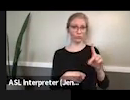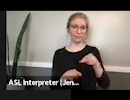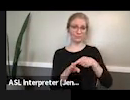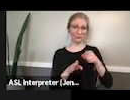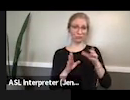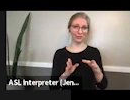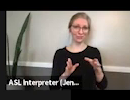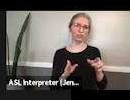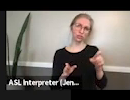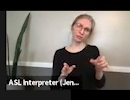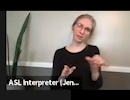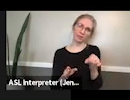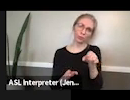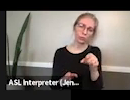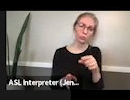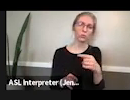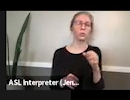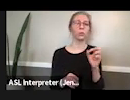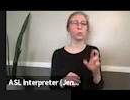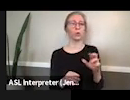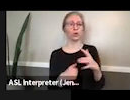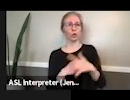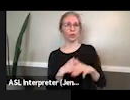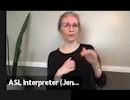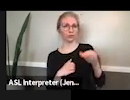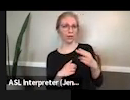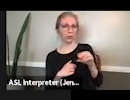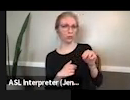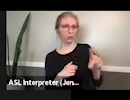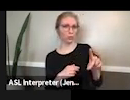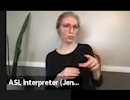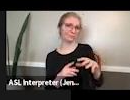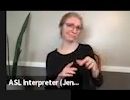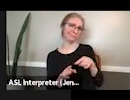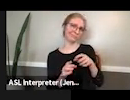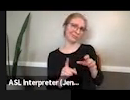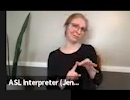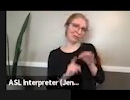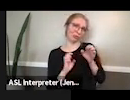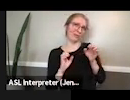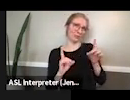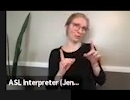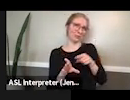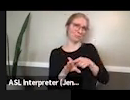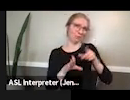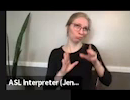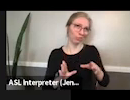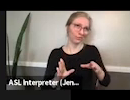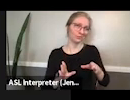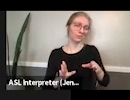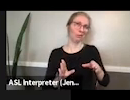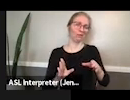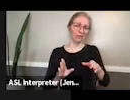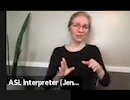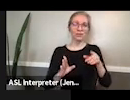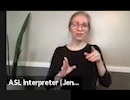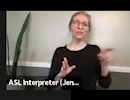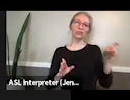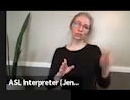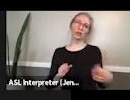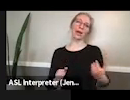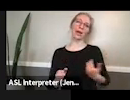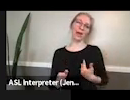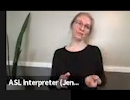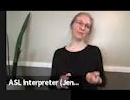early childhood special ed specialists, there's a mouthful, they should be like you and have an awareness of